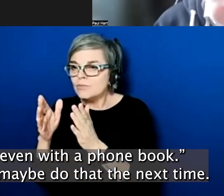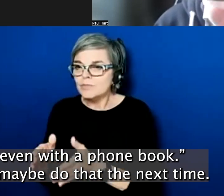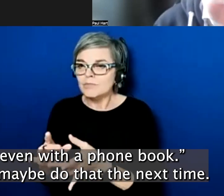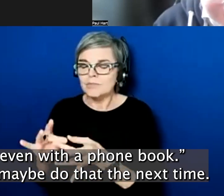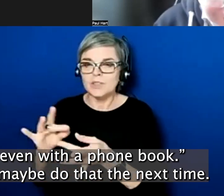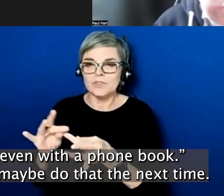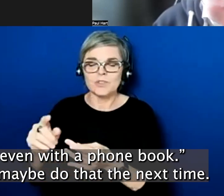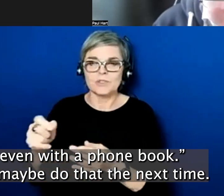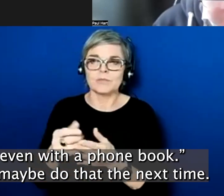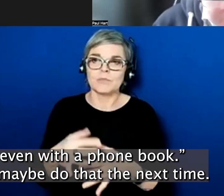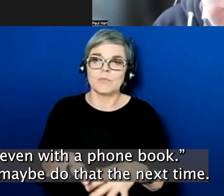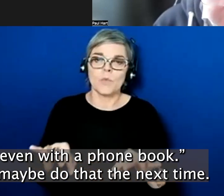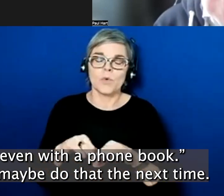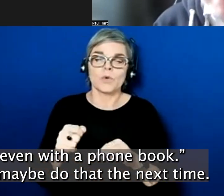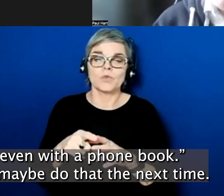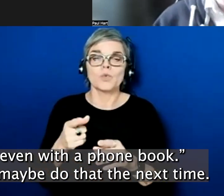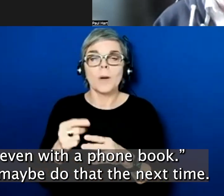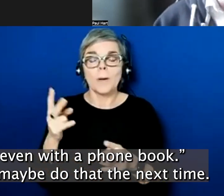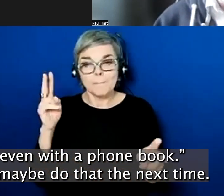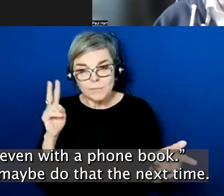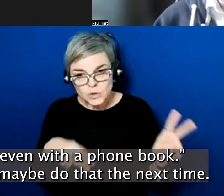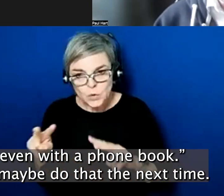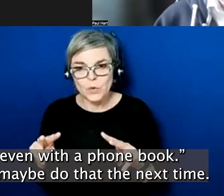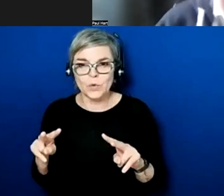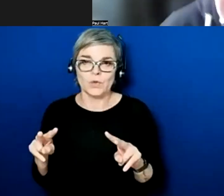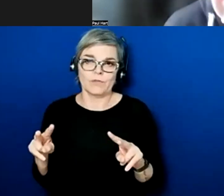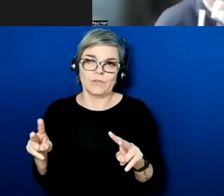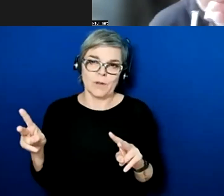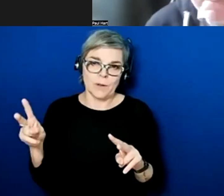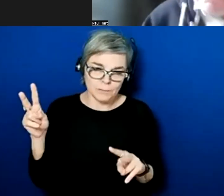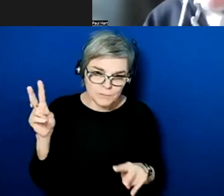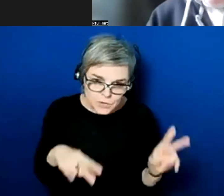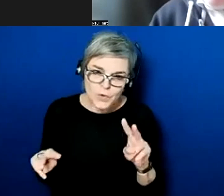book. I'll maybe do that the next time.